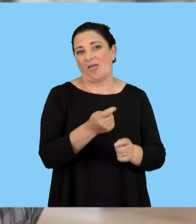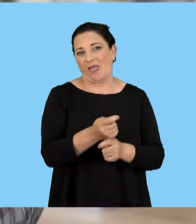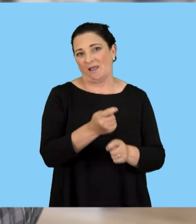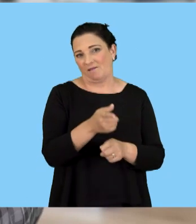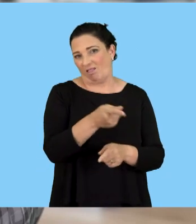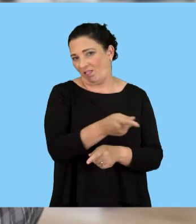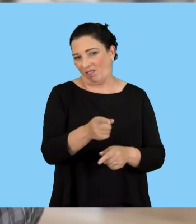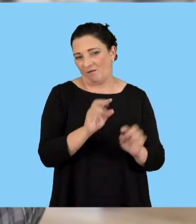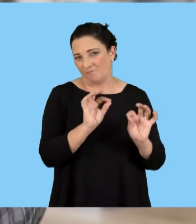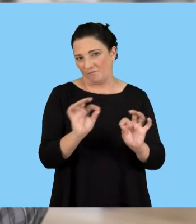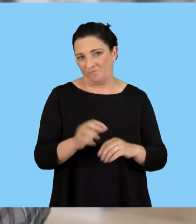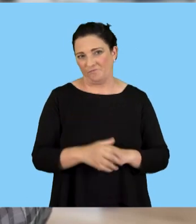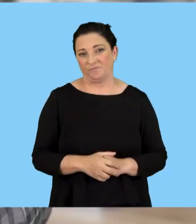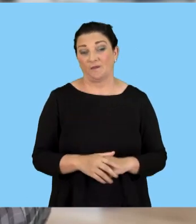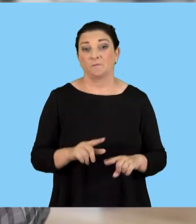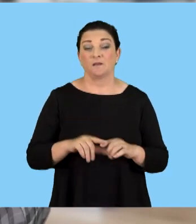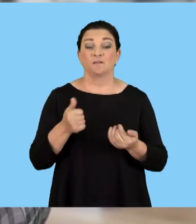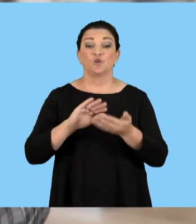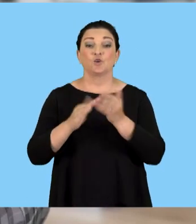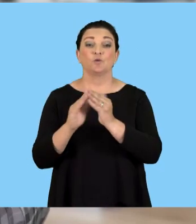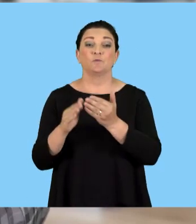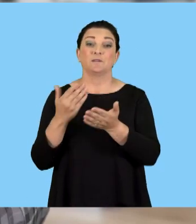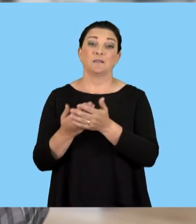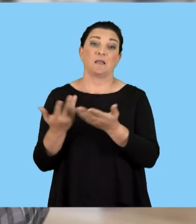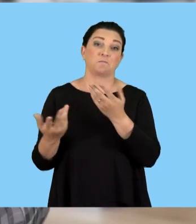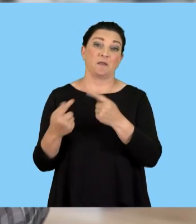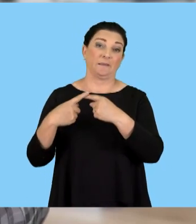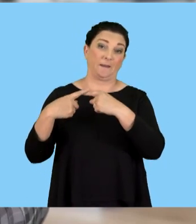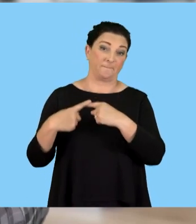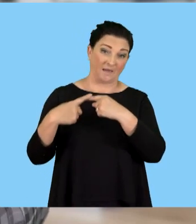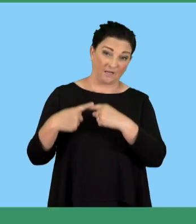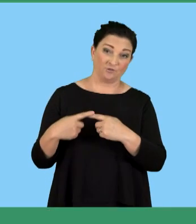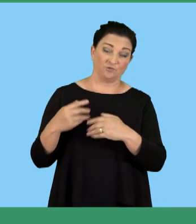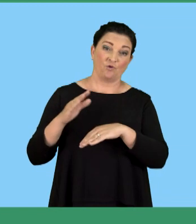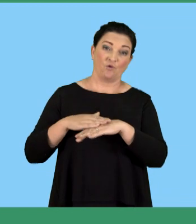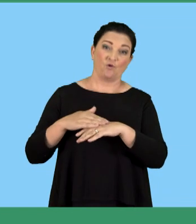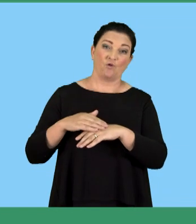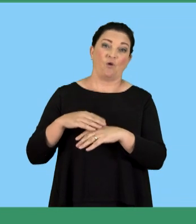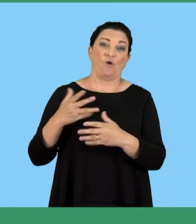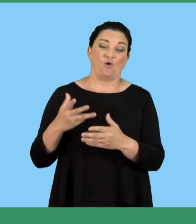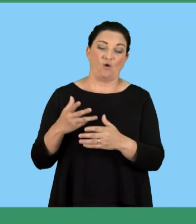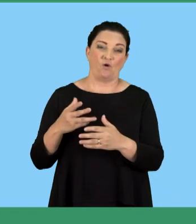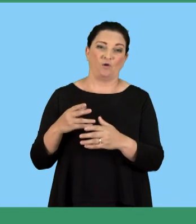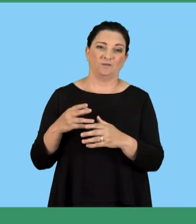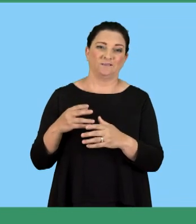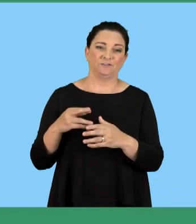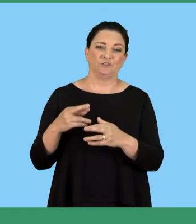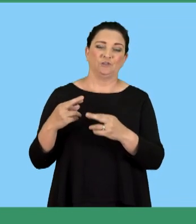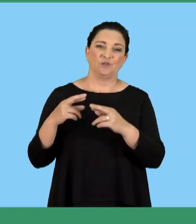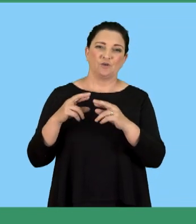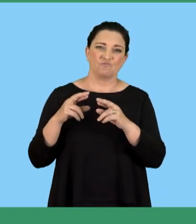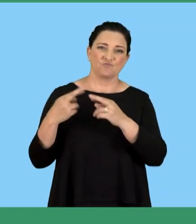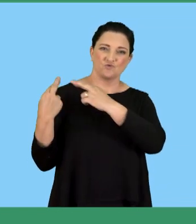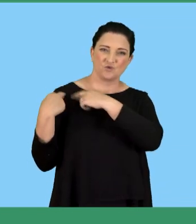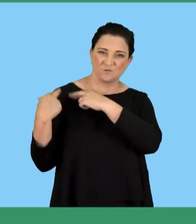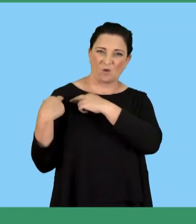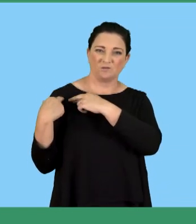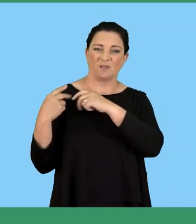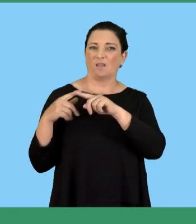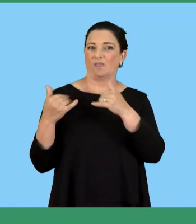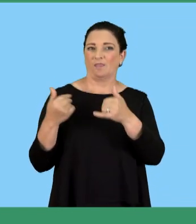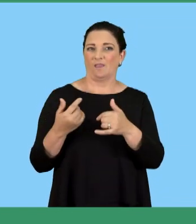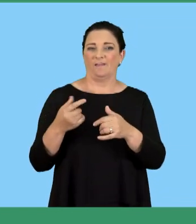are businesses are not always equipped to address the real social problems, such as unemployment, such as crime. Businesses